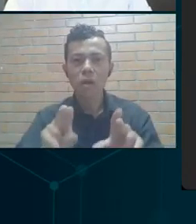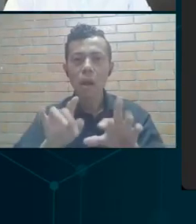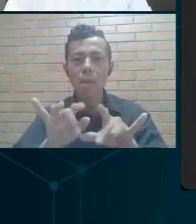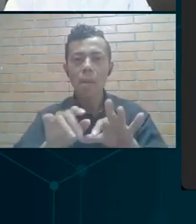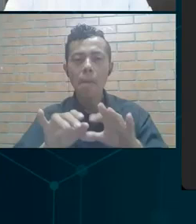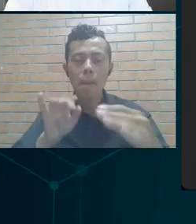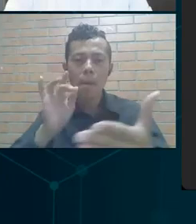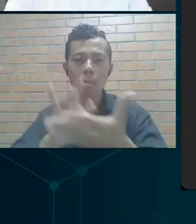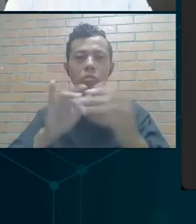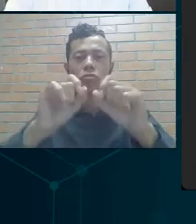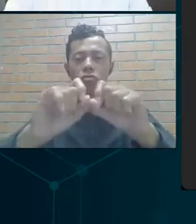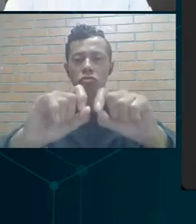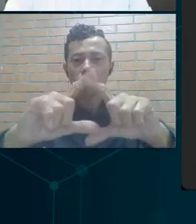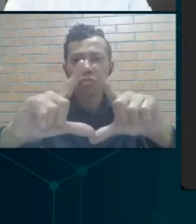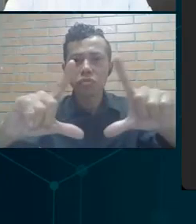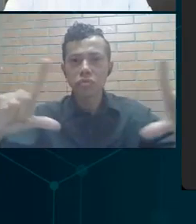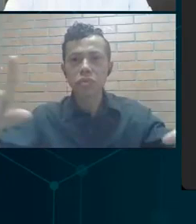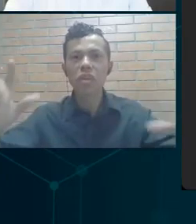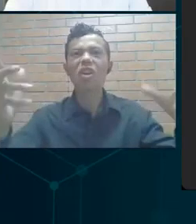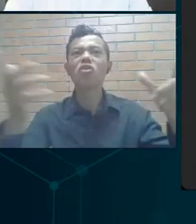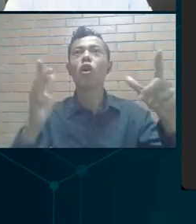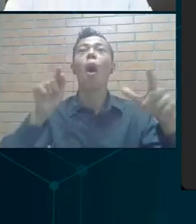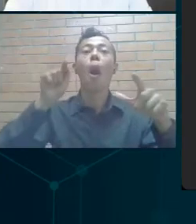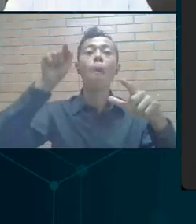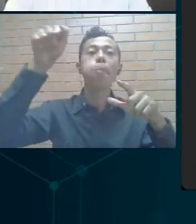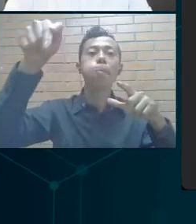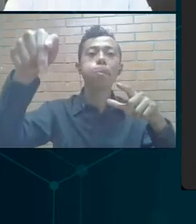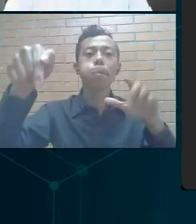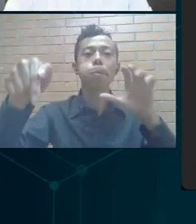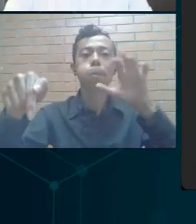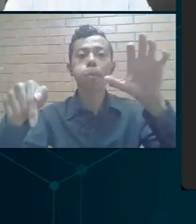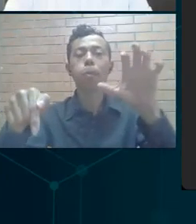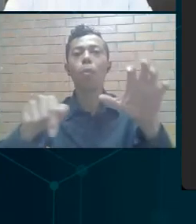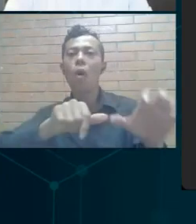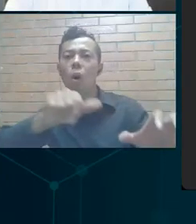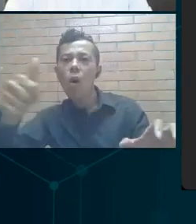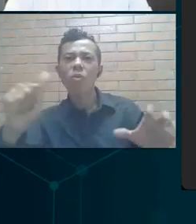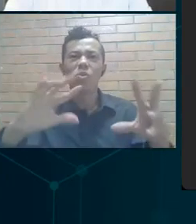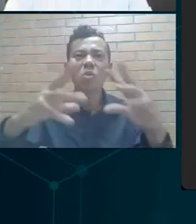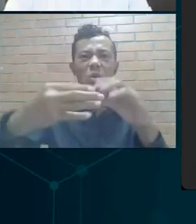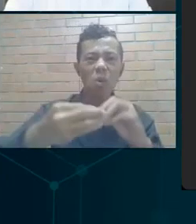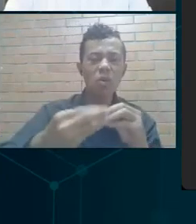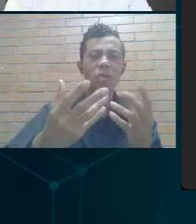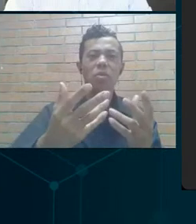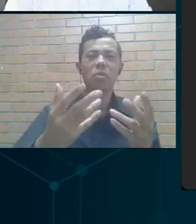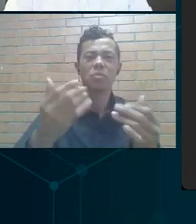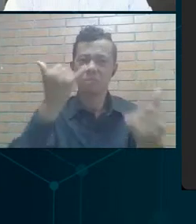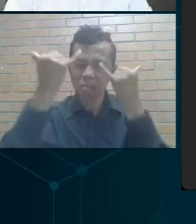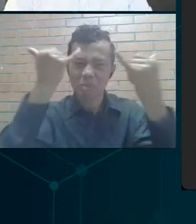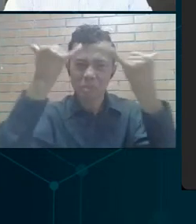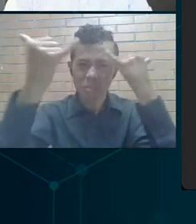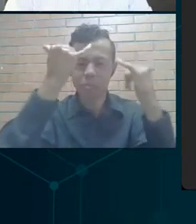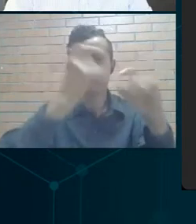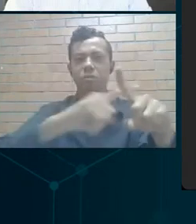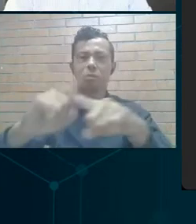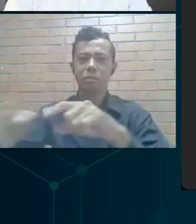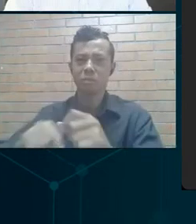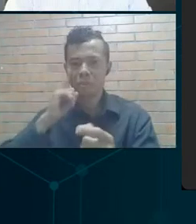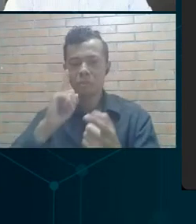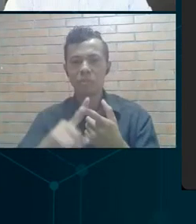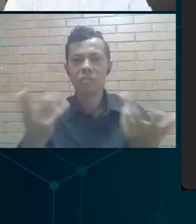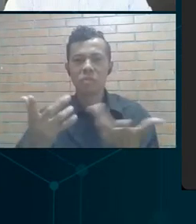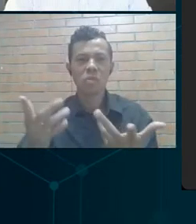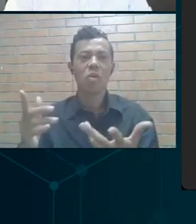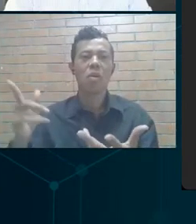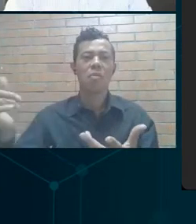be sent back to you. So there could be a drone flying over, say, Afghanistan today, and we could be